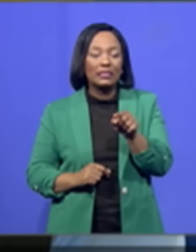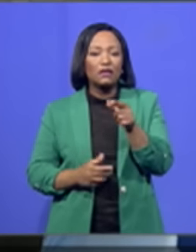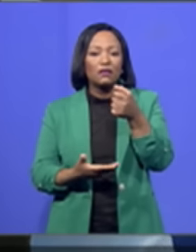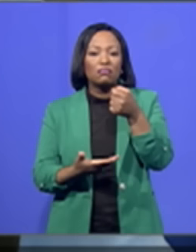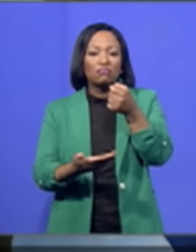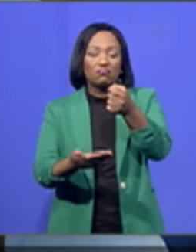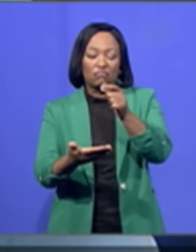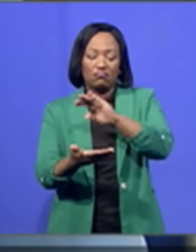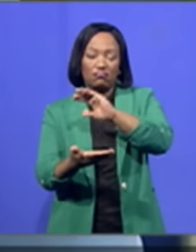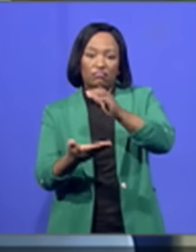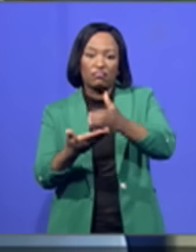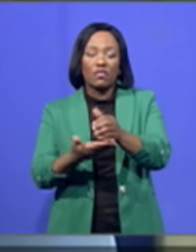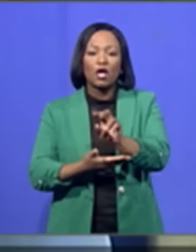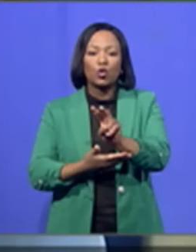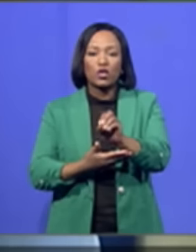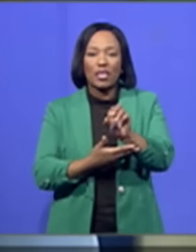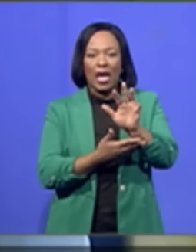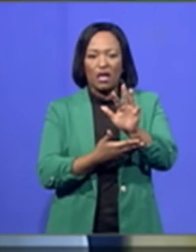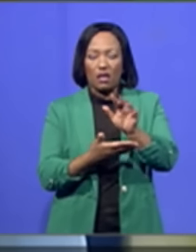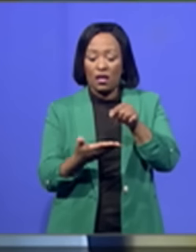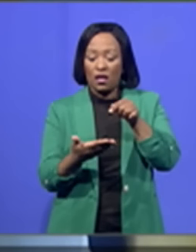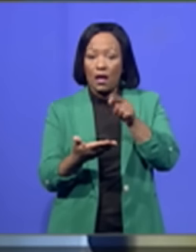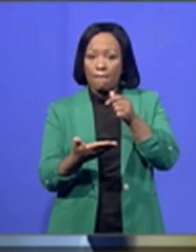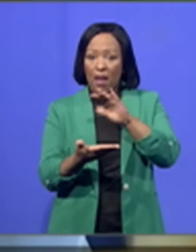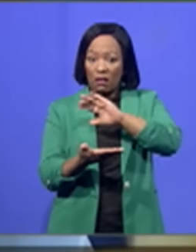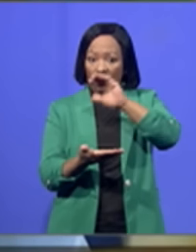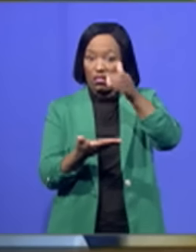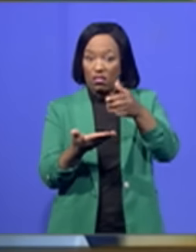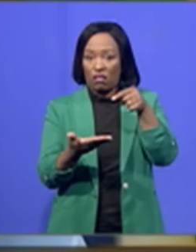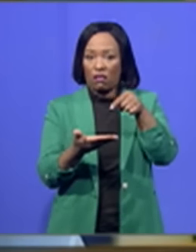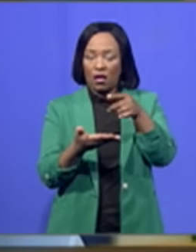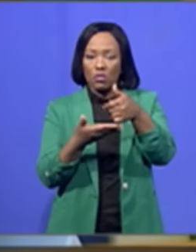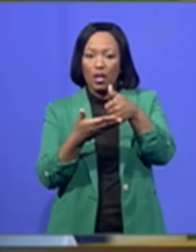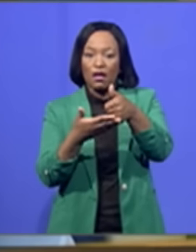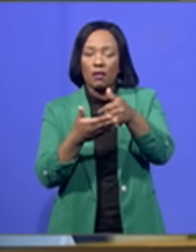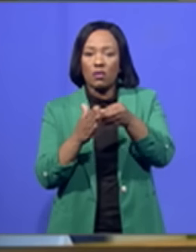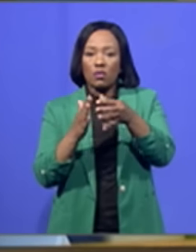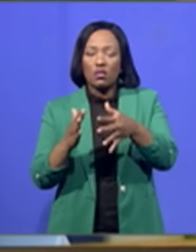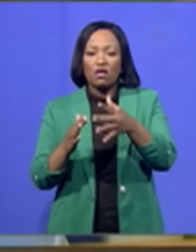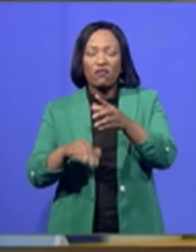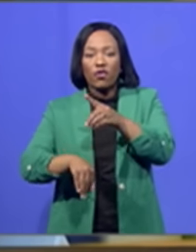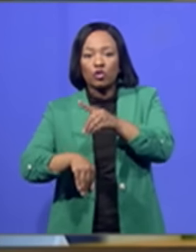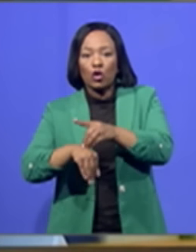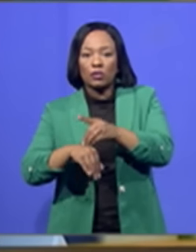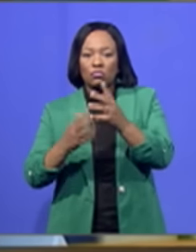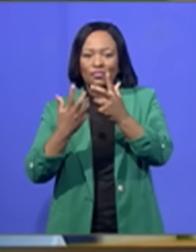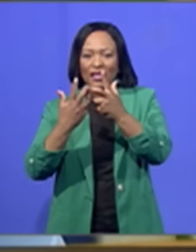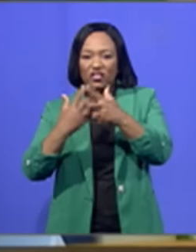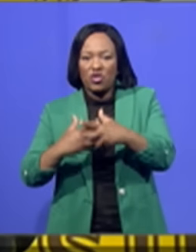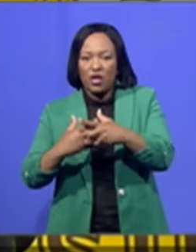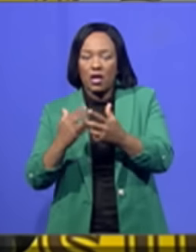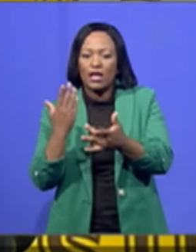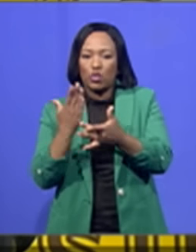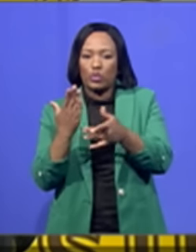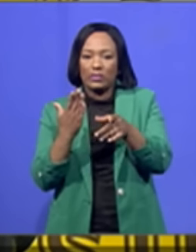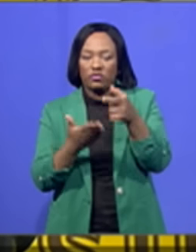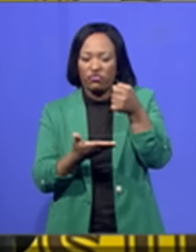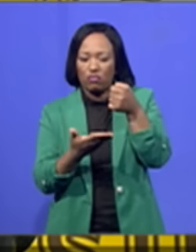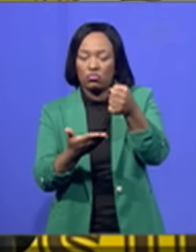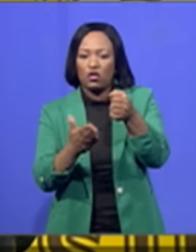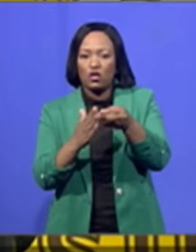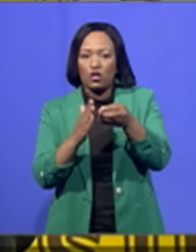ka 2009 ka maikemišo tša go thuša baithuti ba ba ithutelago dithuto tša bongaka, boengineer le technology. One